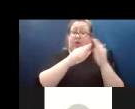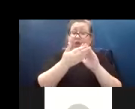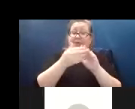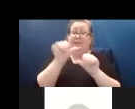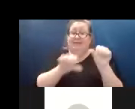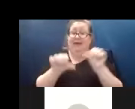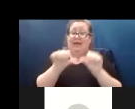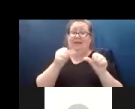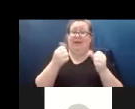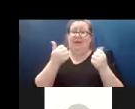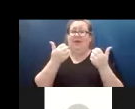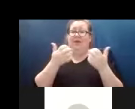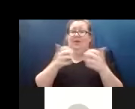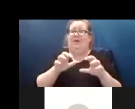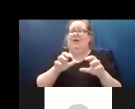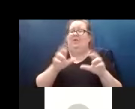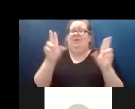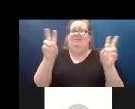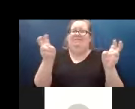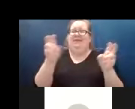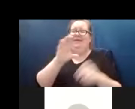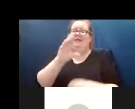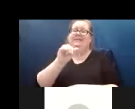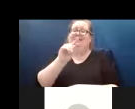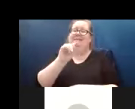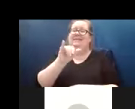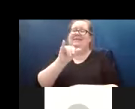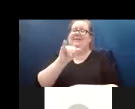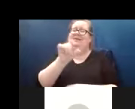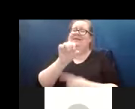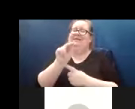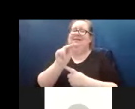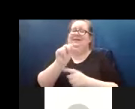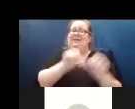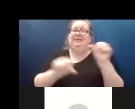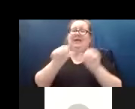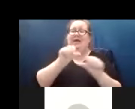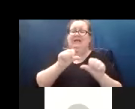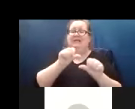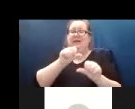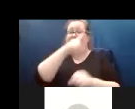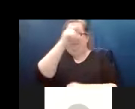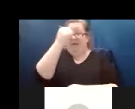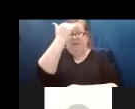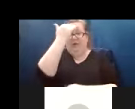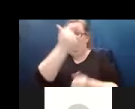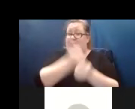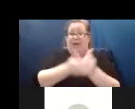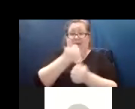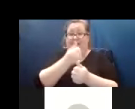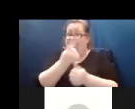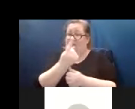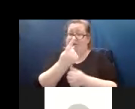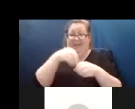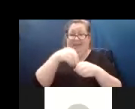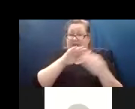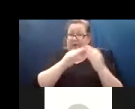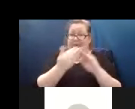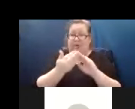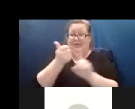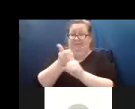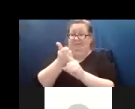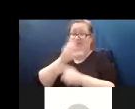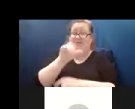like to use the word citizen science because we know not everybody in our community is a citizen. But we want to have